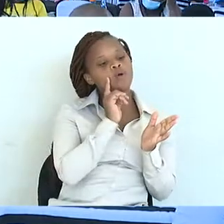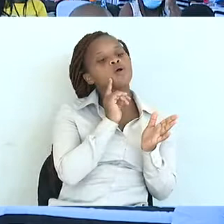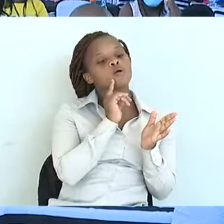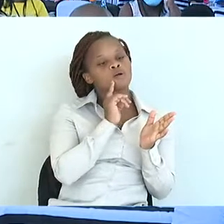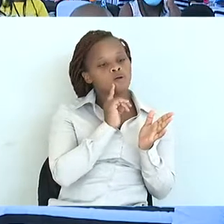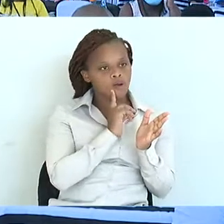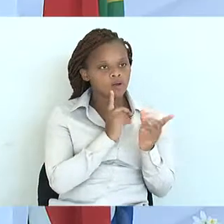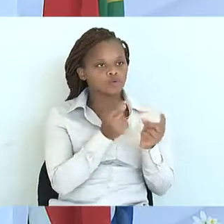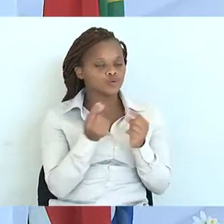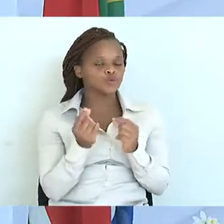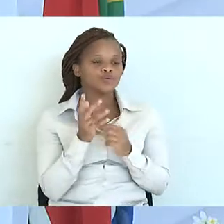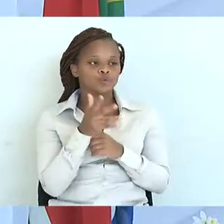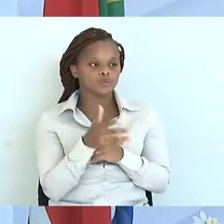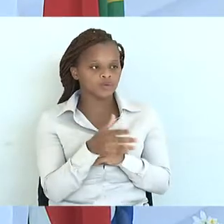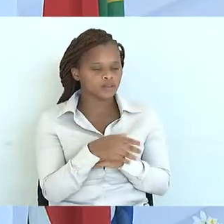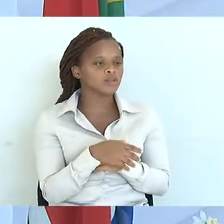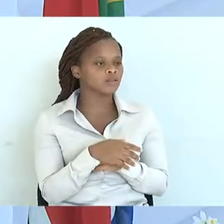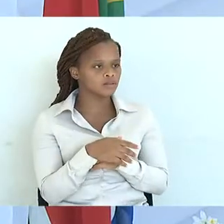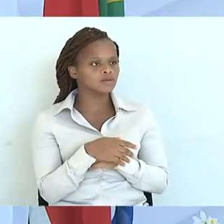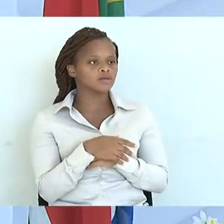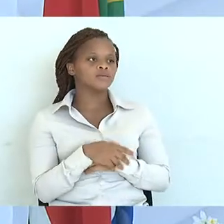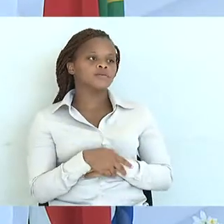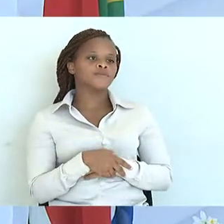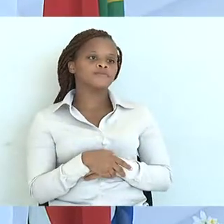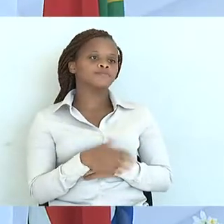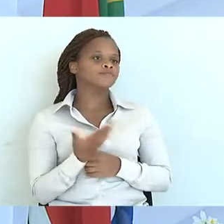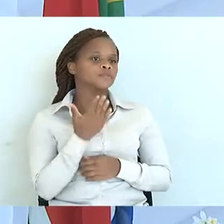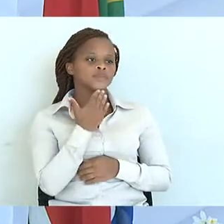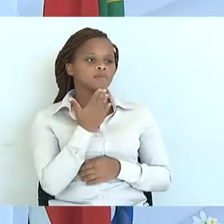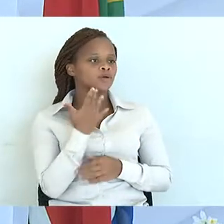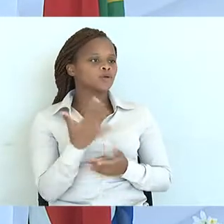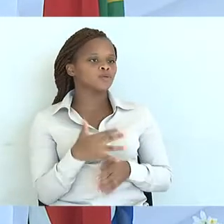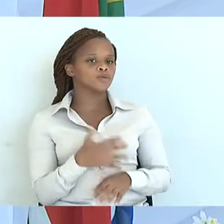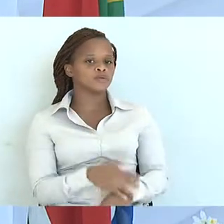kakhulu. So yiloko nje ngithi angikusho siyabonga kakhulu.